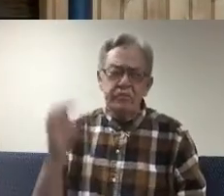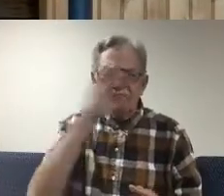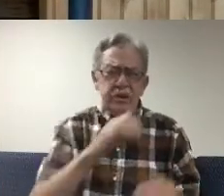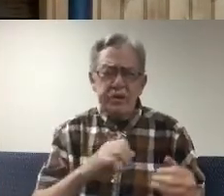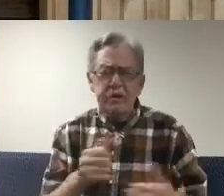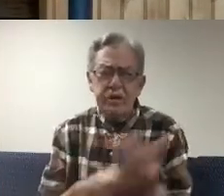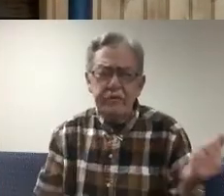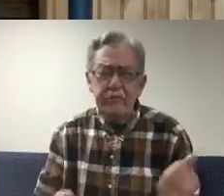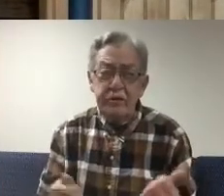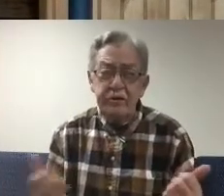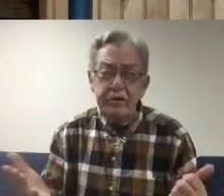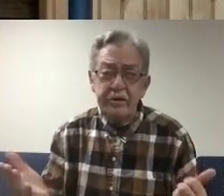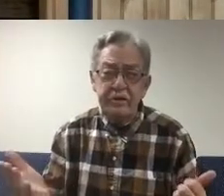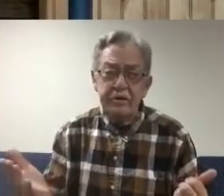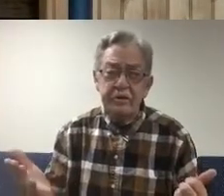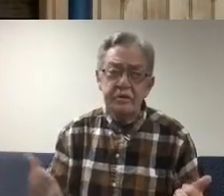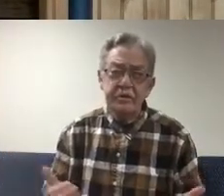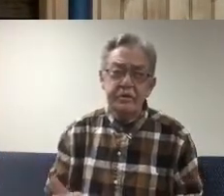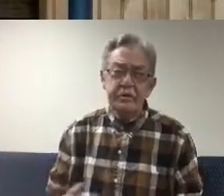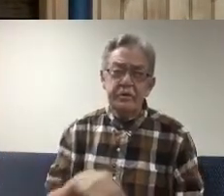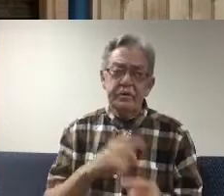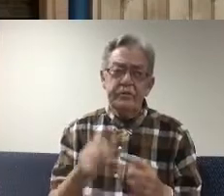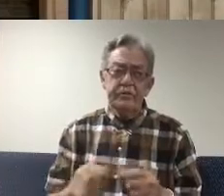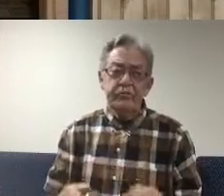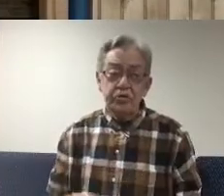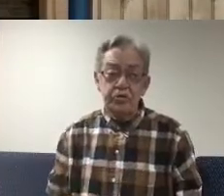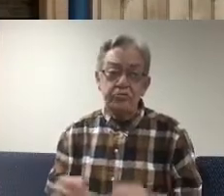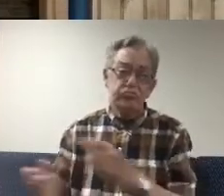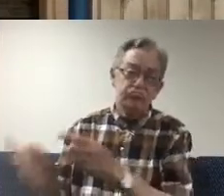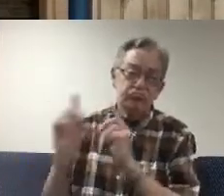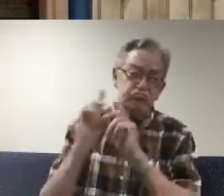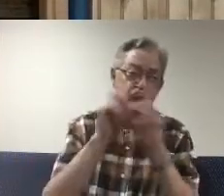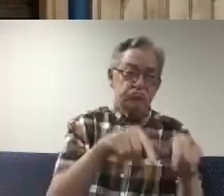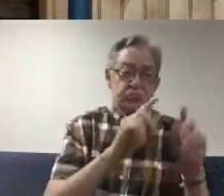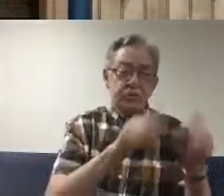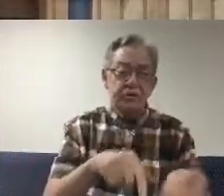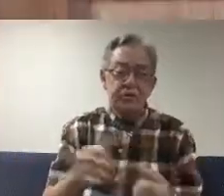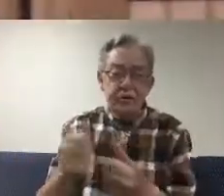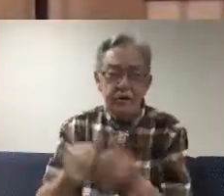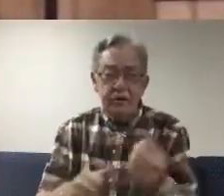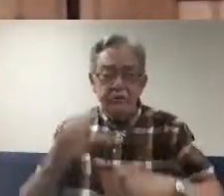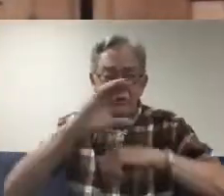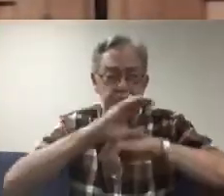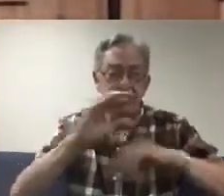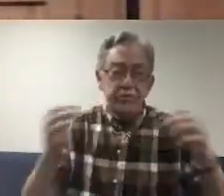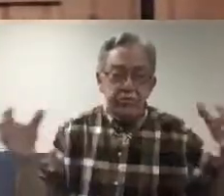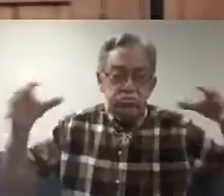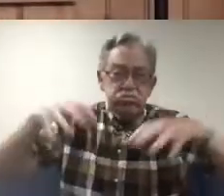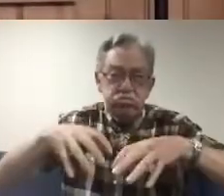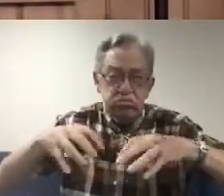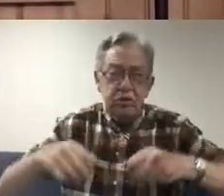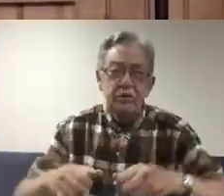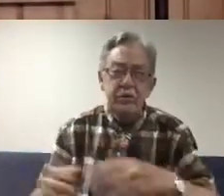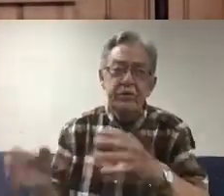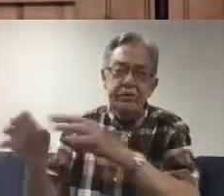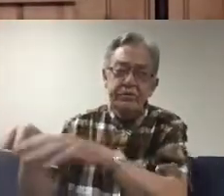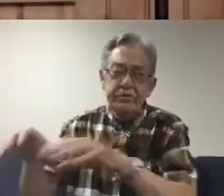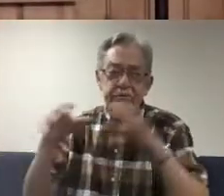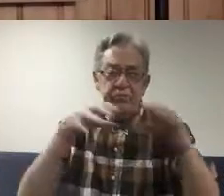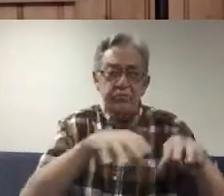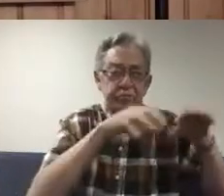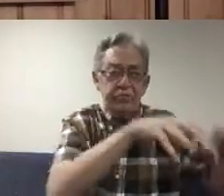nature. Meaning what? Meaning we're born this way. We're born this way. We are all by nature children that